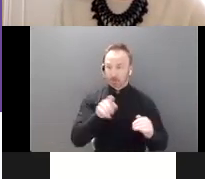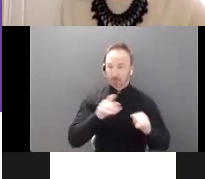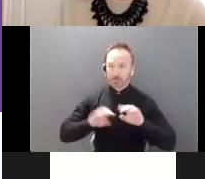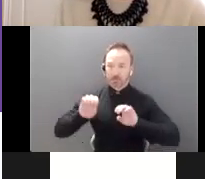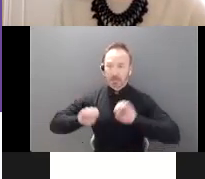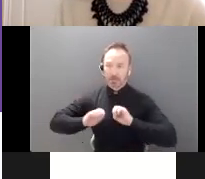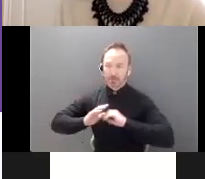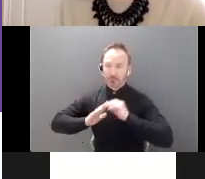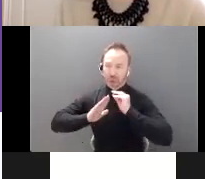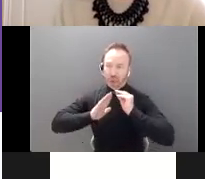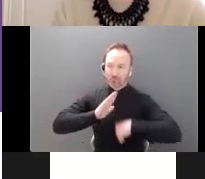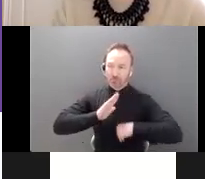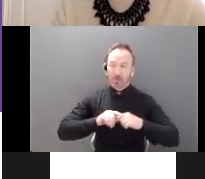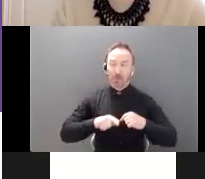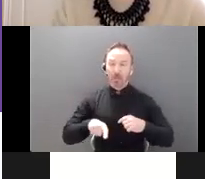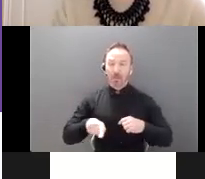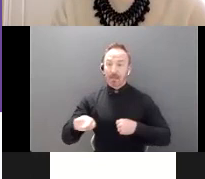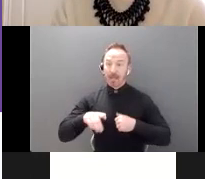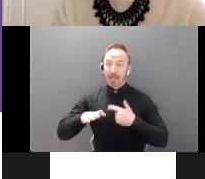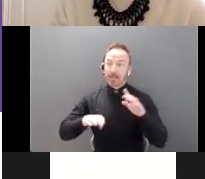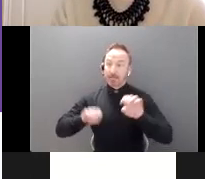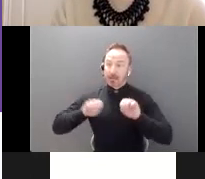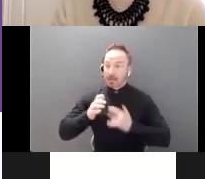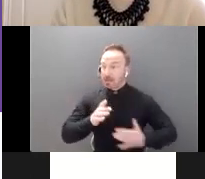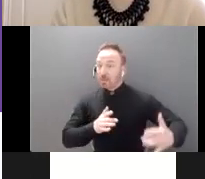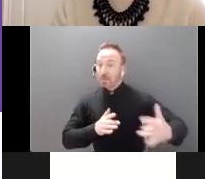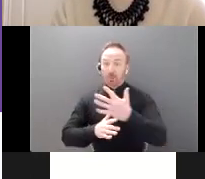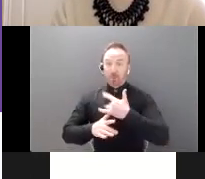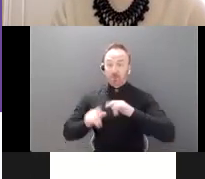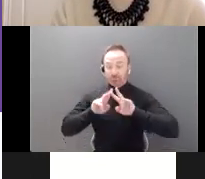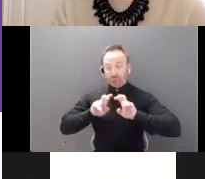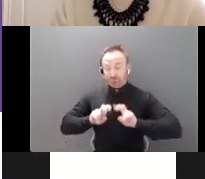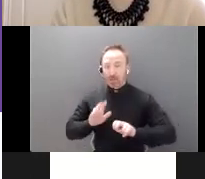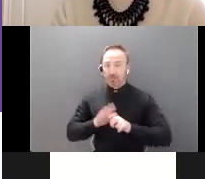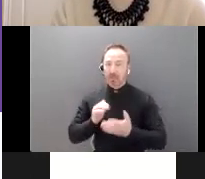how we are able to get the feedback on the webinars that we provide